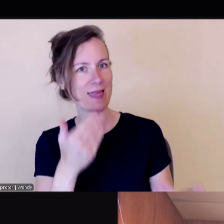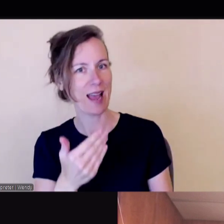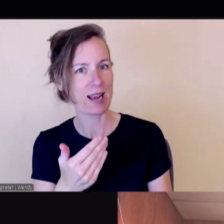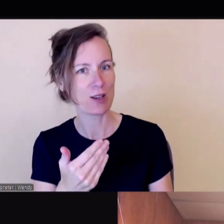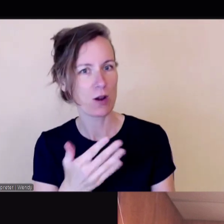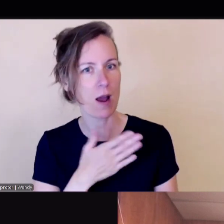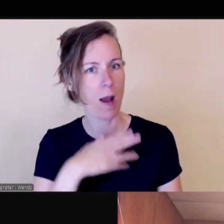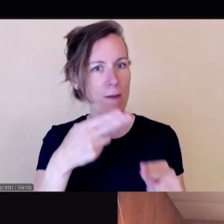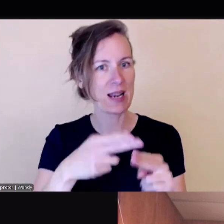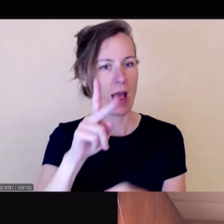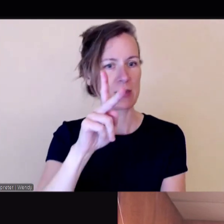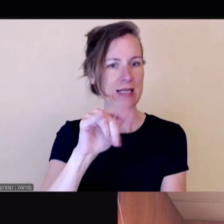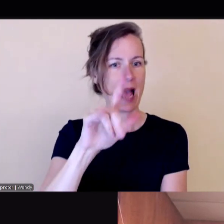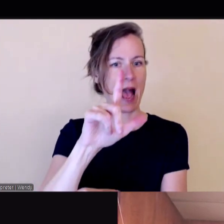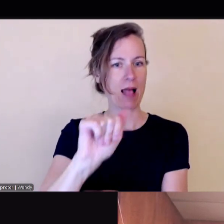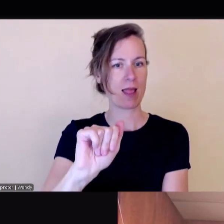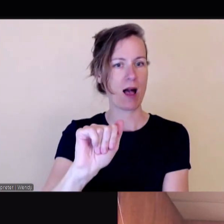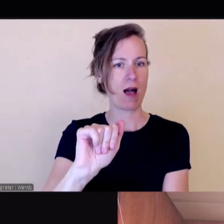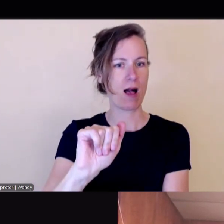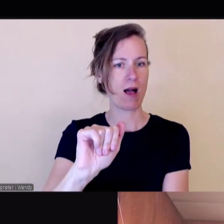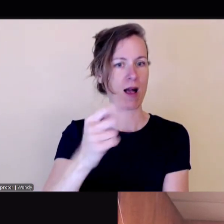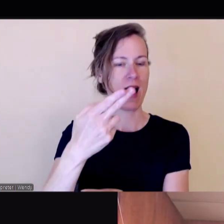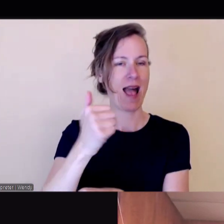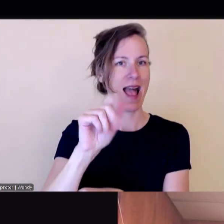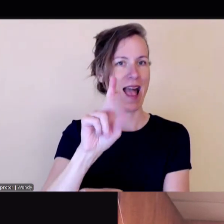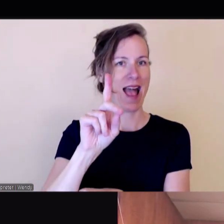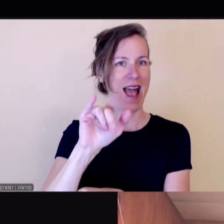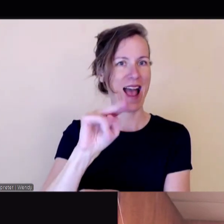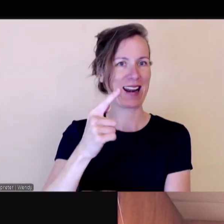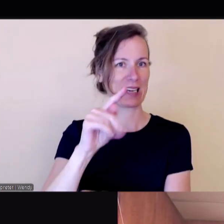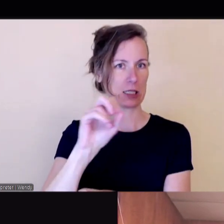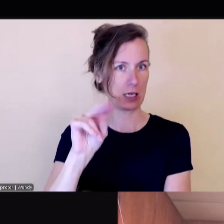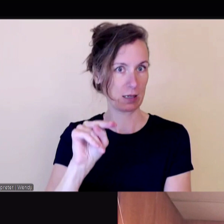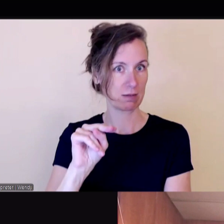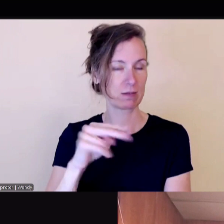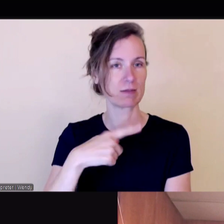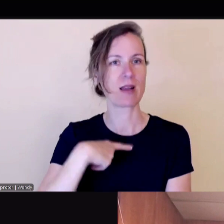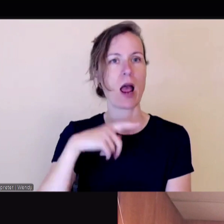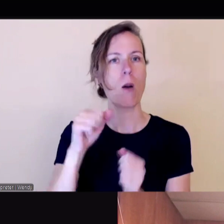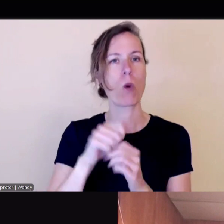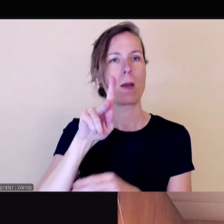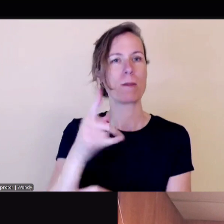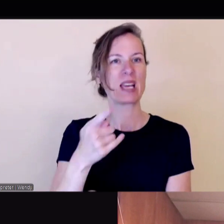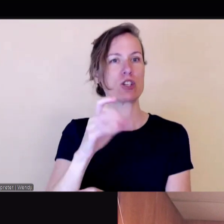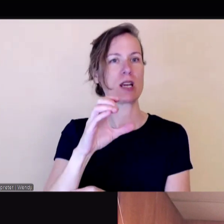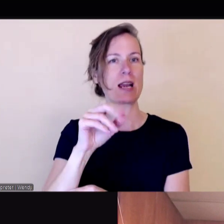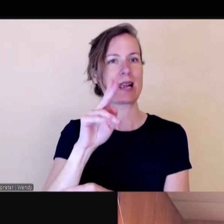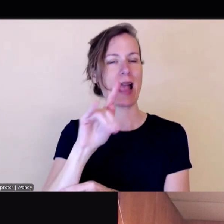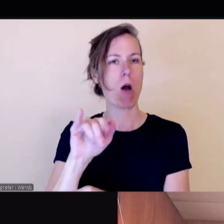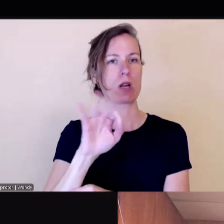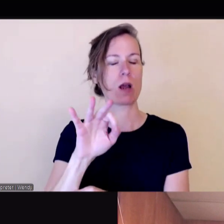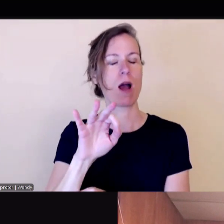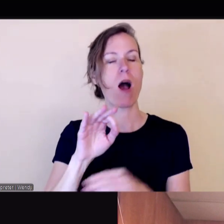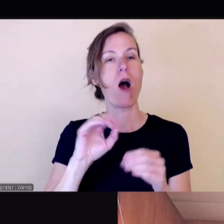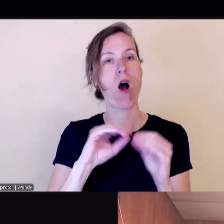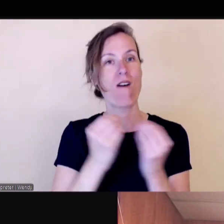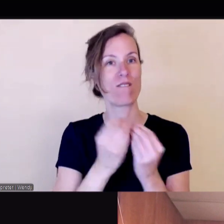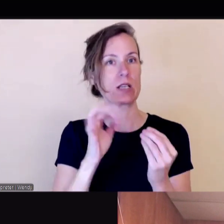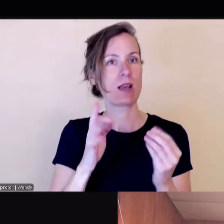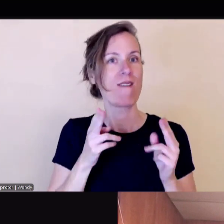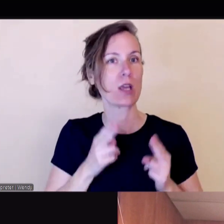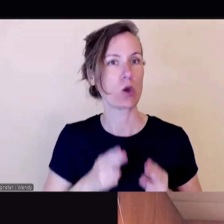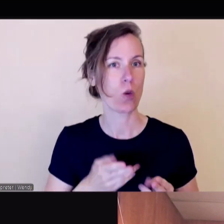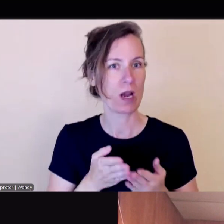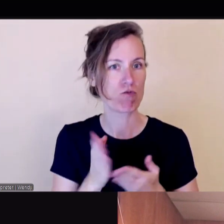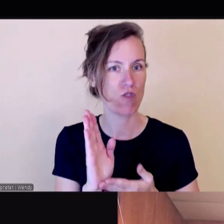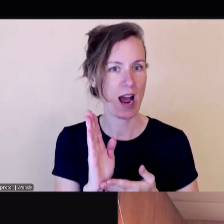Kyla Hannington, and I'm with the Prince George's County Office of Human Rights. By way of introduction, I did say that we were previously